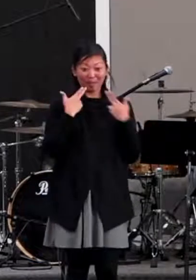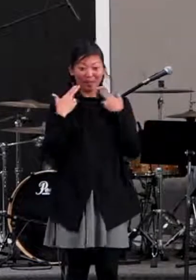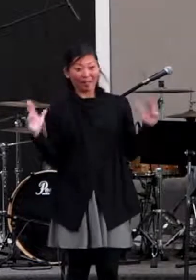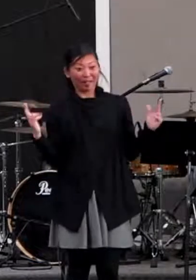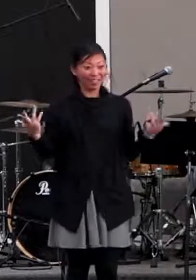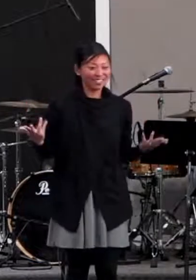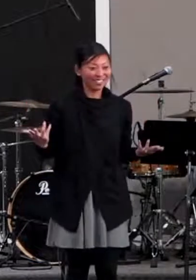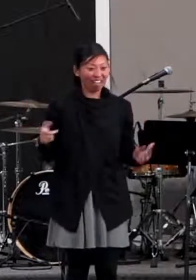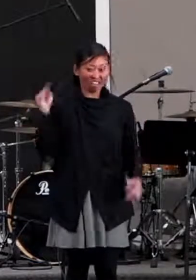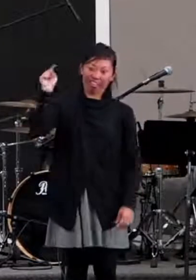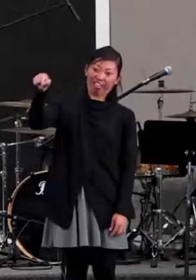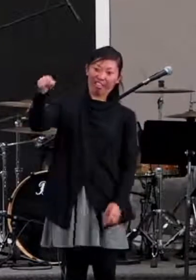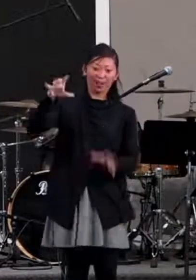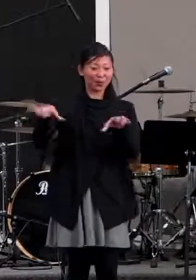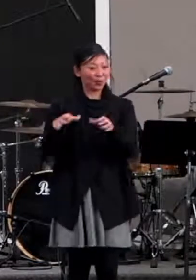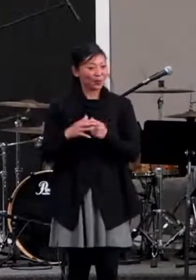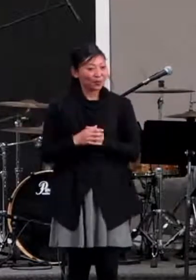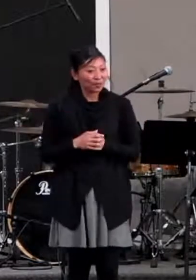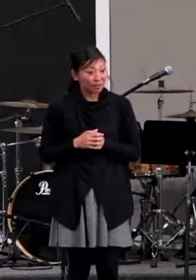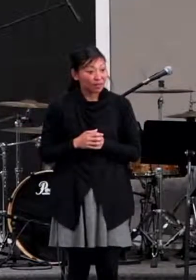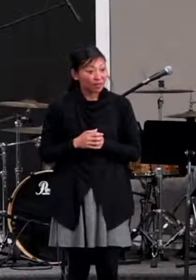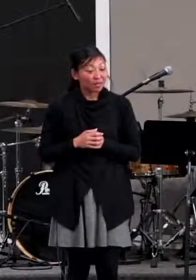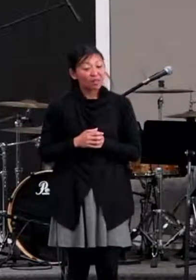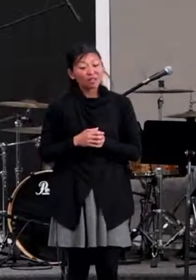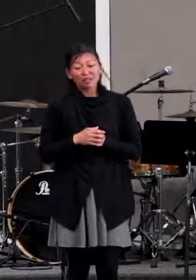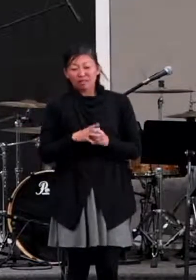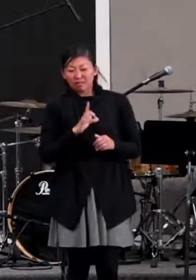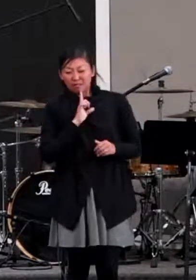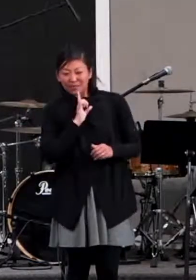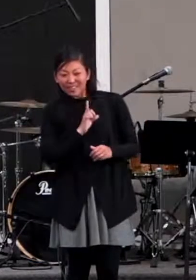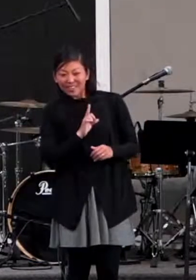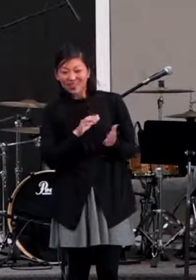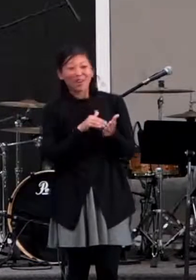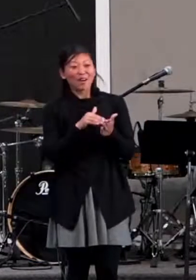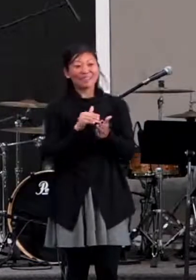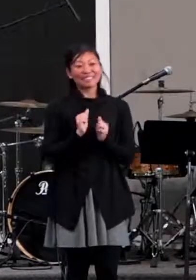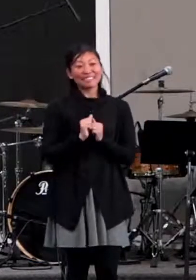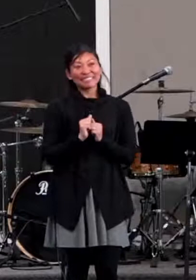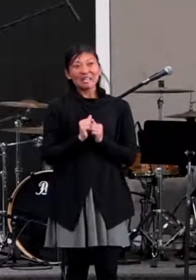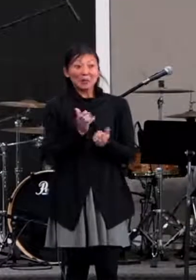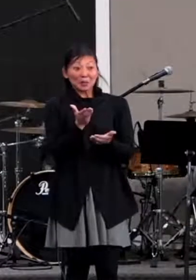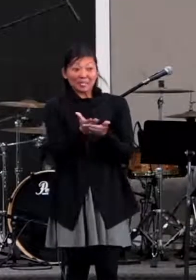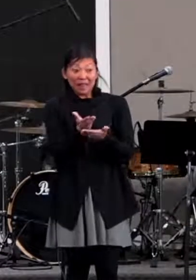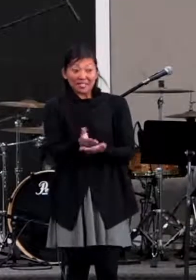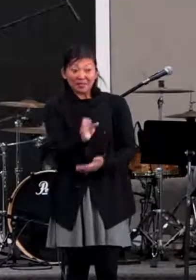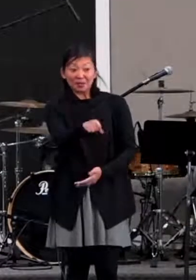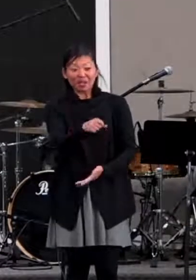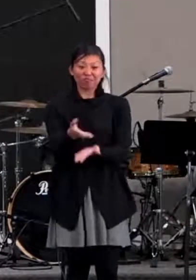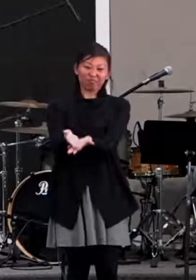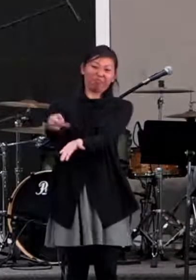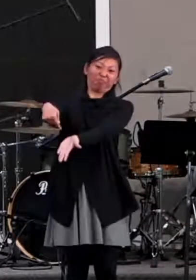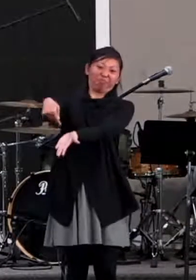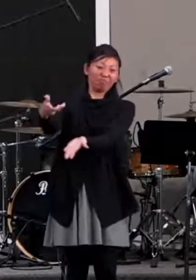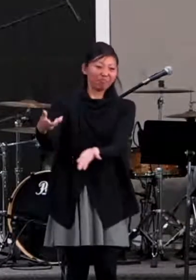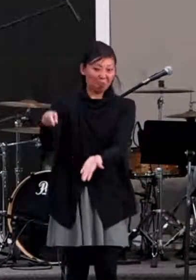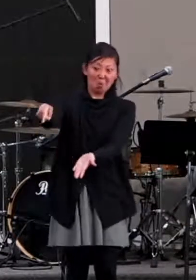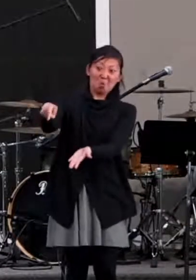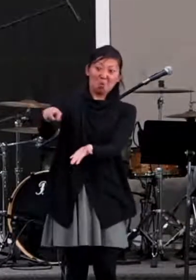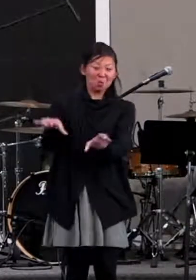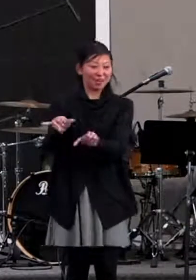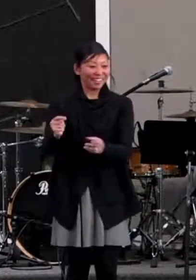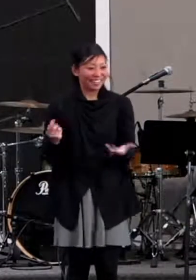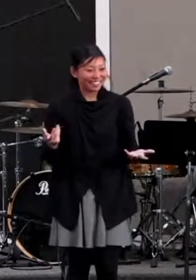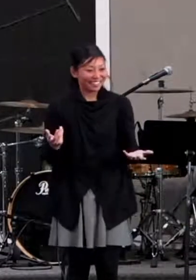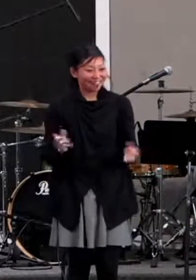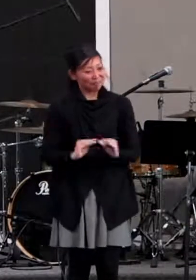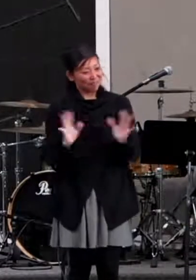fault. They did it. And the reality is there's often plenty of evidence that justifies this particular position, isn't there?